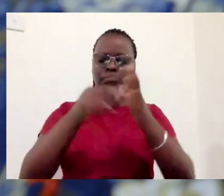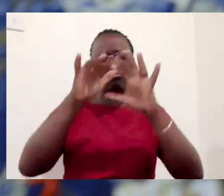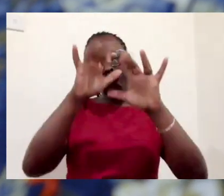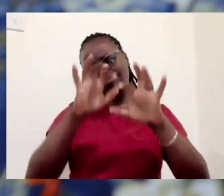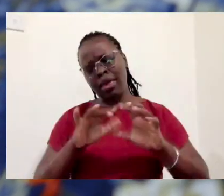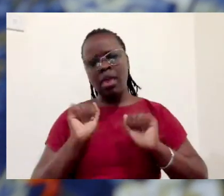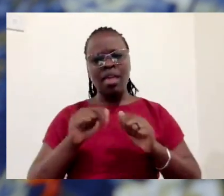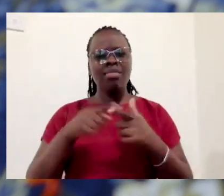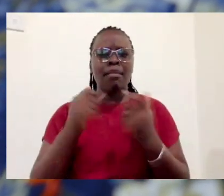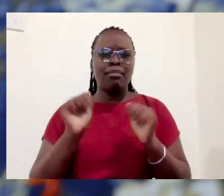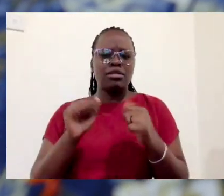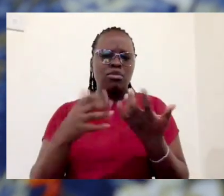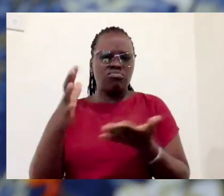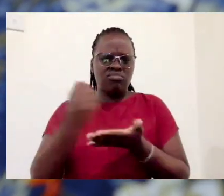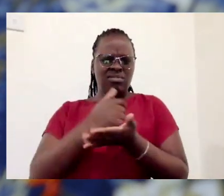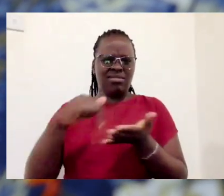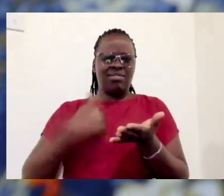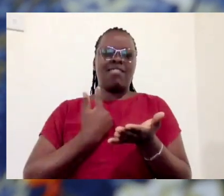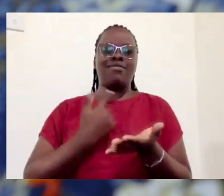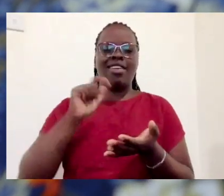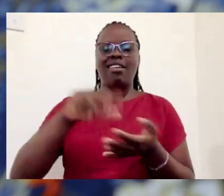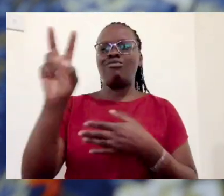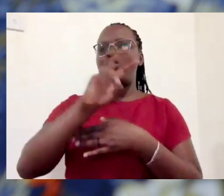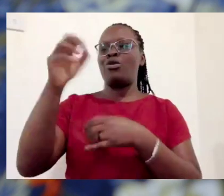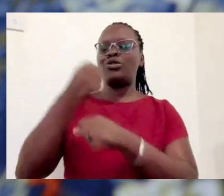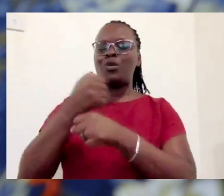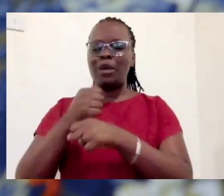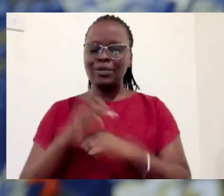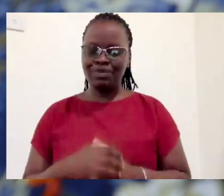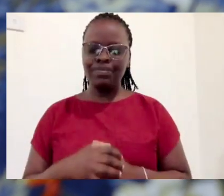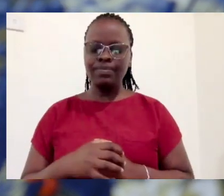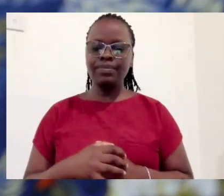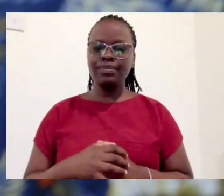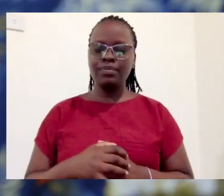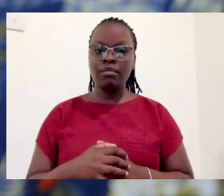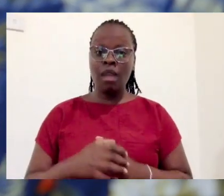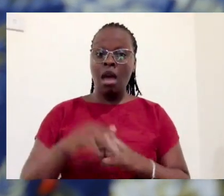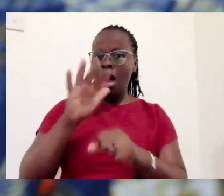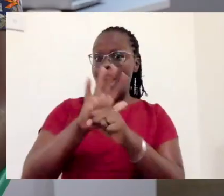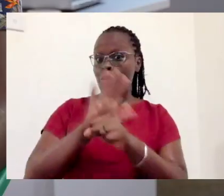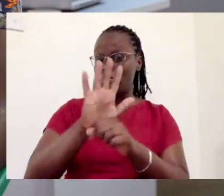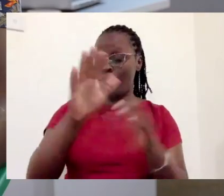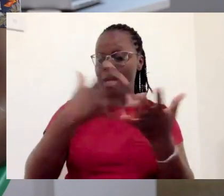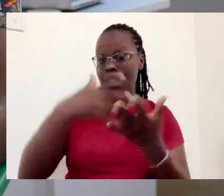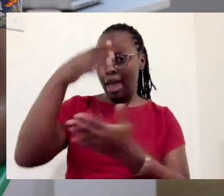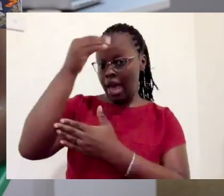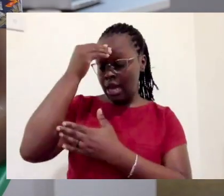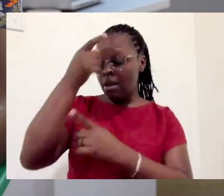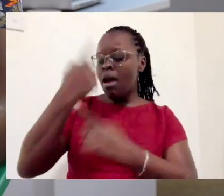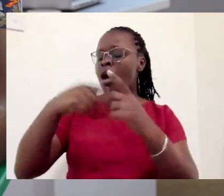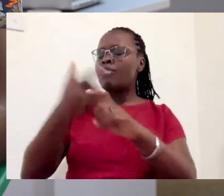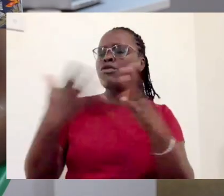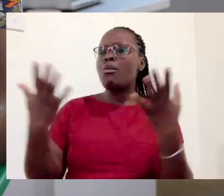good in graphic design, then you can employ yourself instead of looking for employment. A majority of your learners